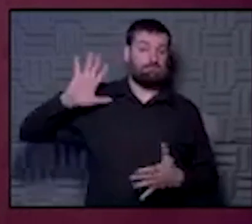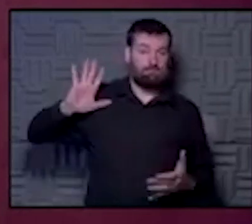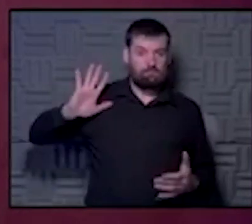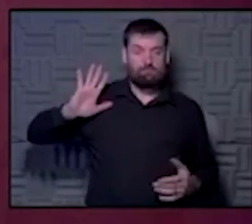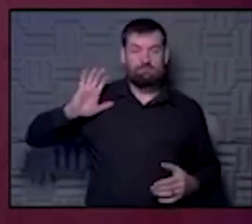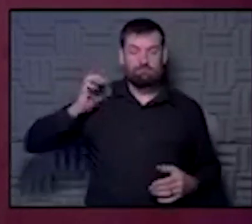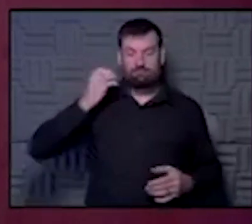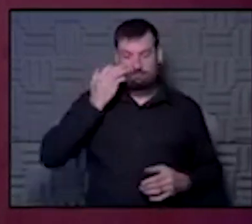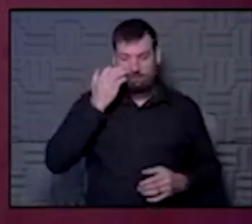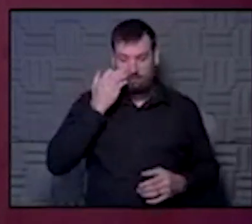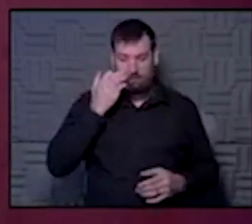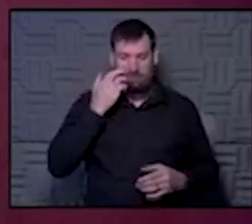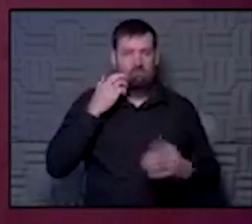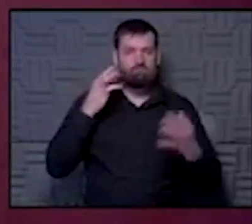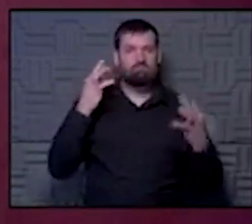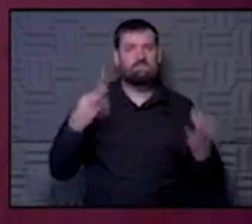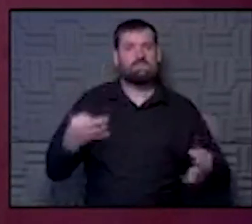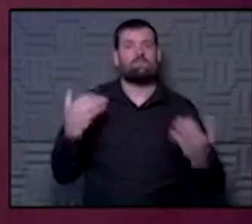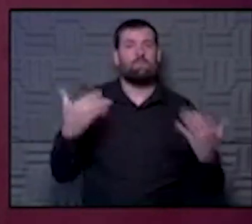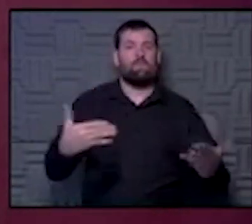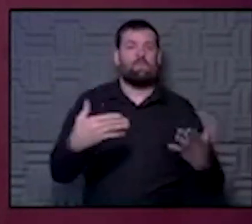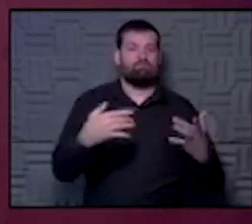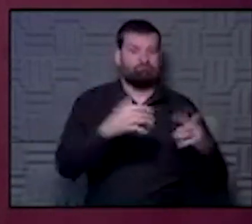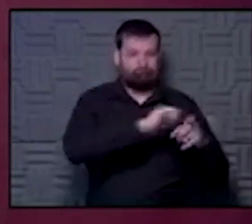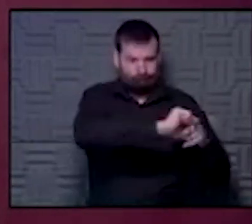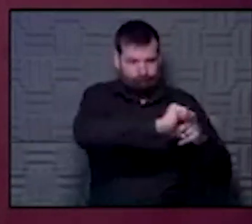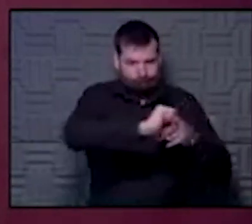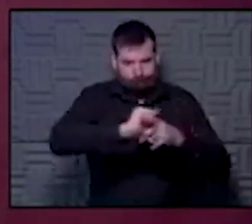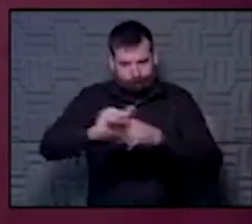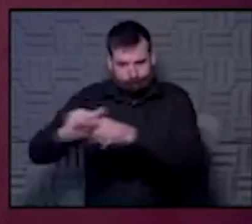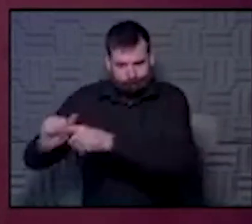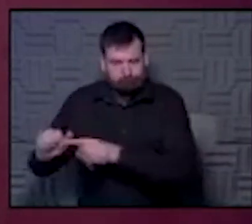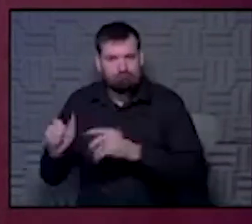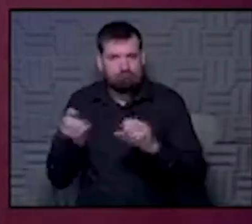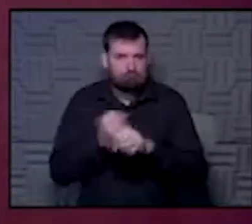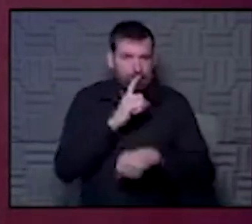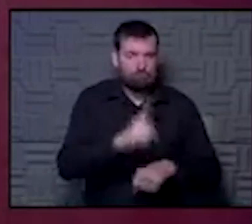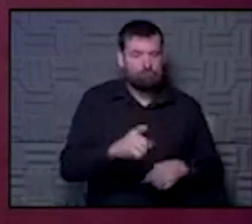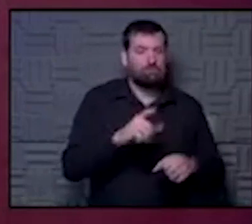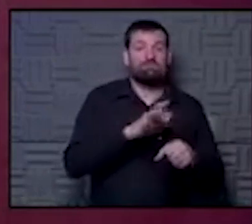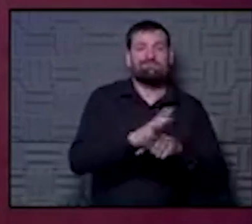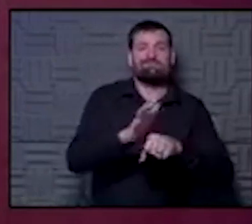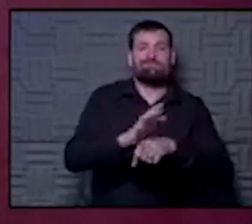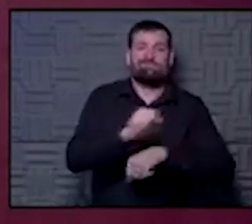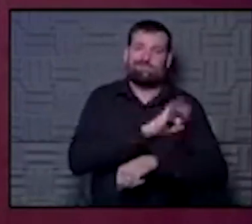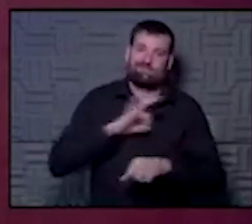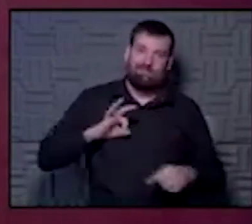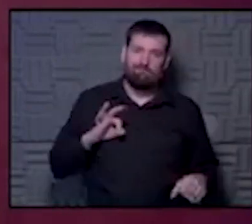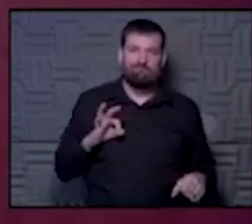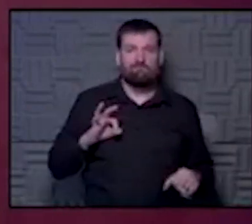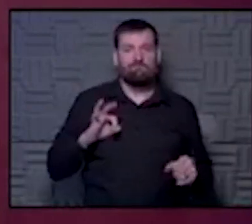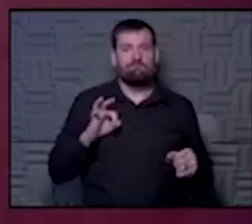we decided to cross-train a bunch of staff because, you know, we wanted to make sure we had the appropriate amount of staff to take care of